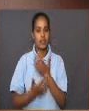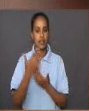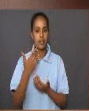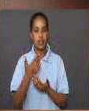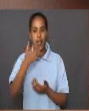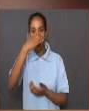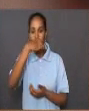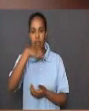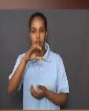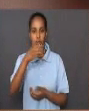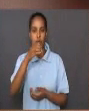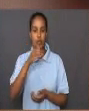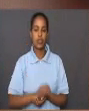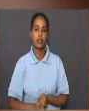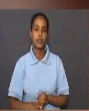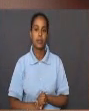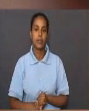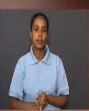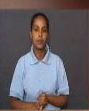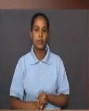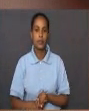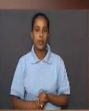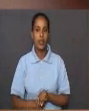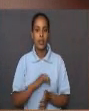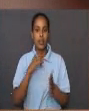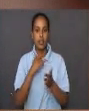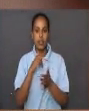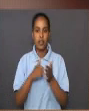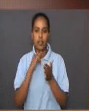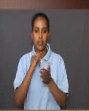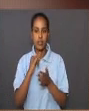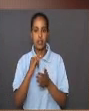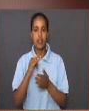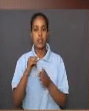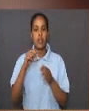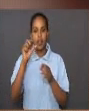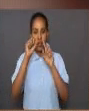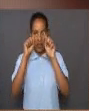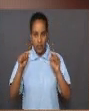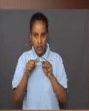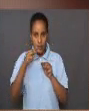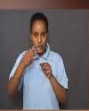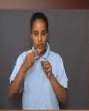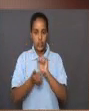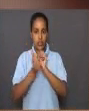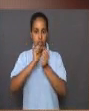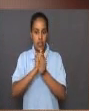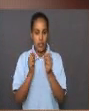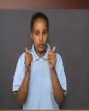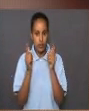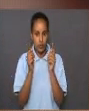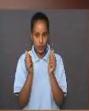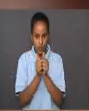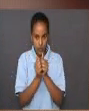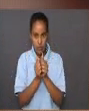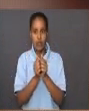Let us discuss the heat of solution. It is the enthalpy change